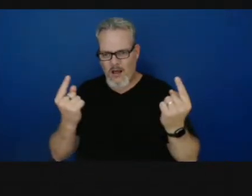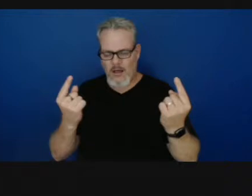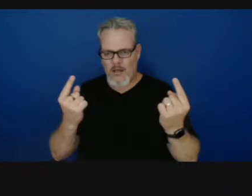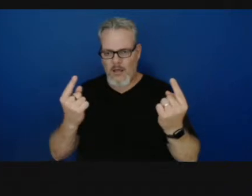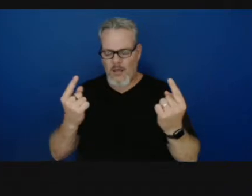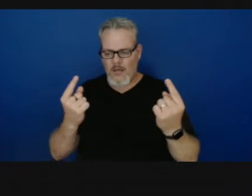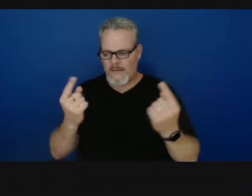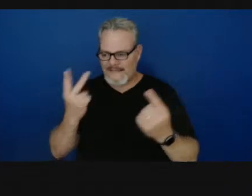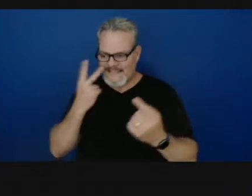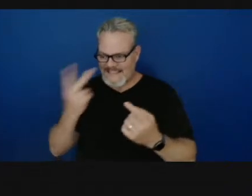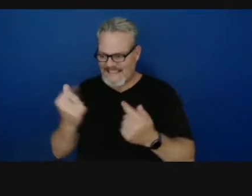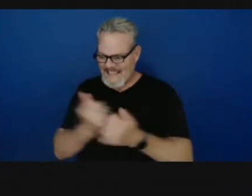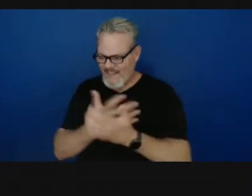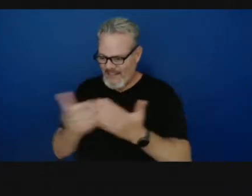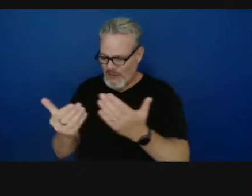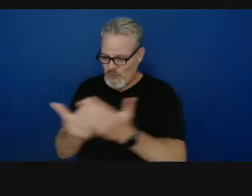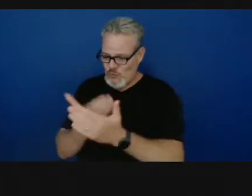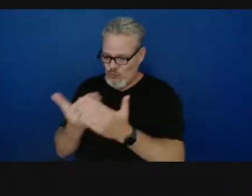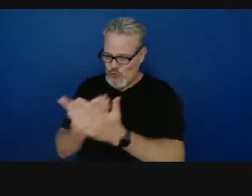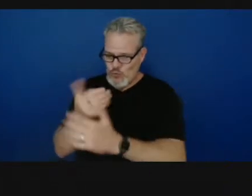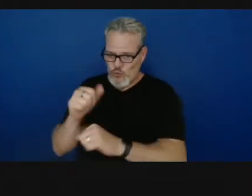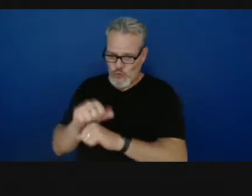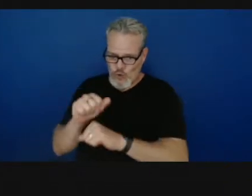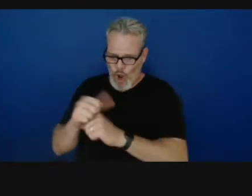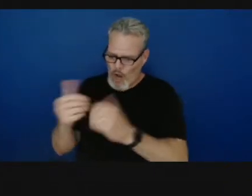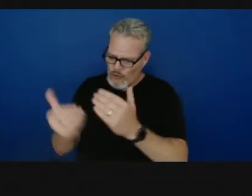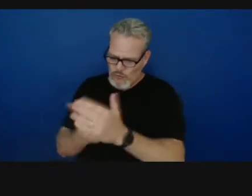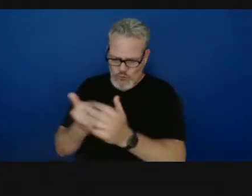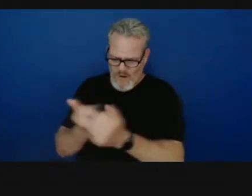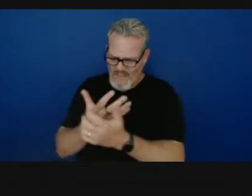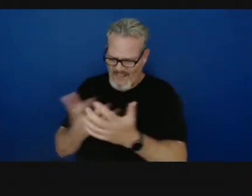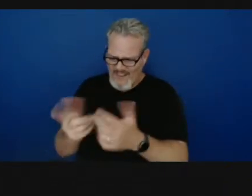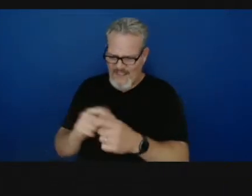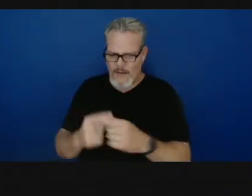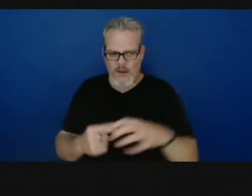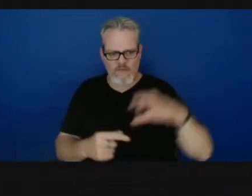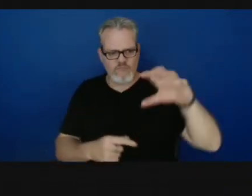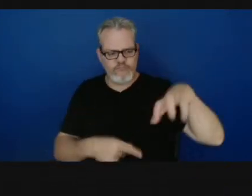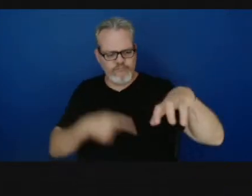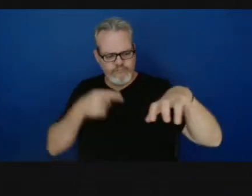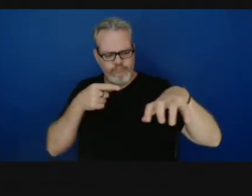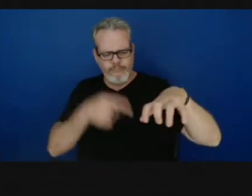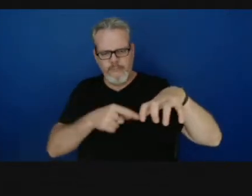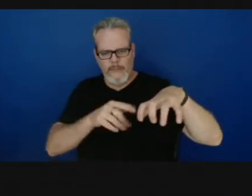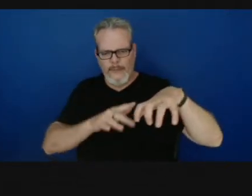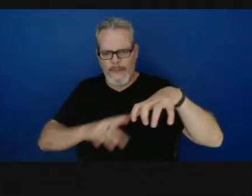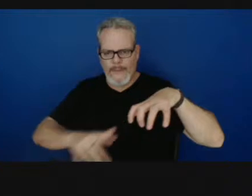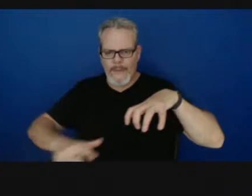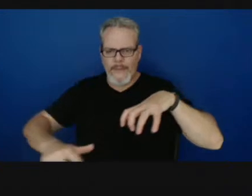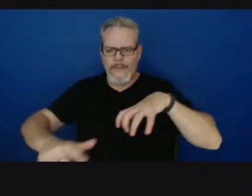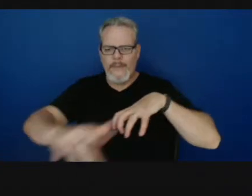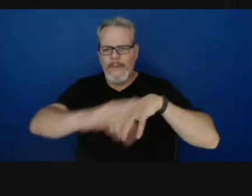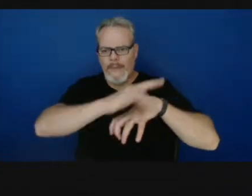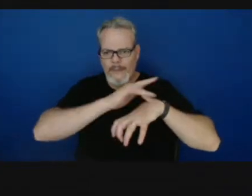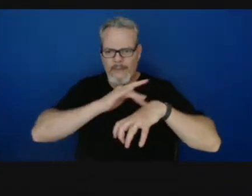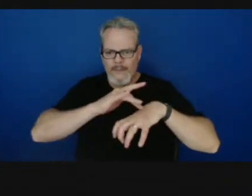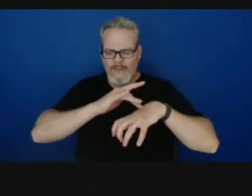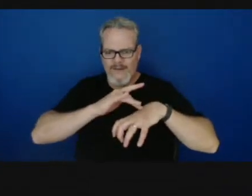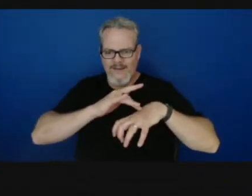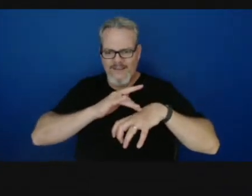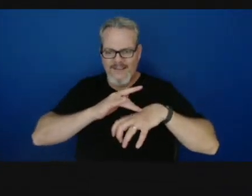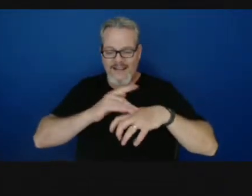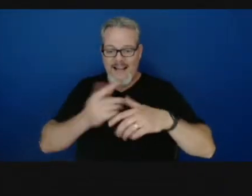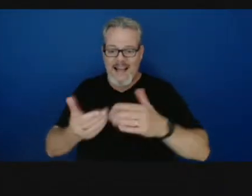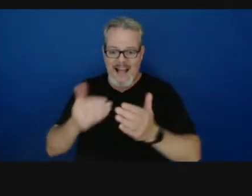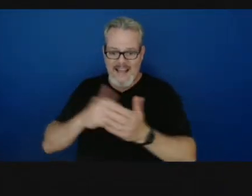converted into just new rock, and to have this one standing home in the middle of it all. We jump back up to Fissure 8 to take a look at